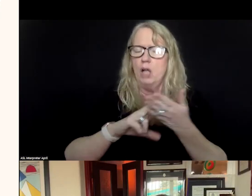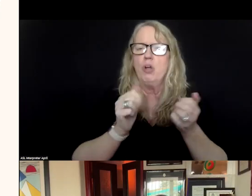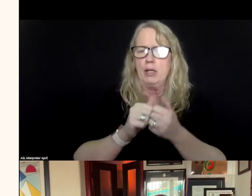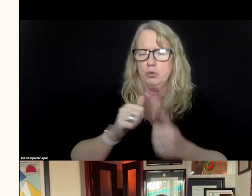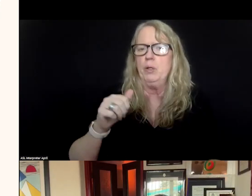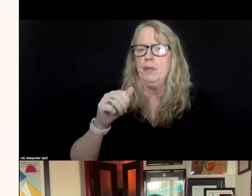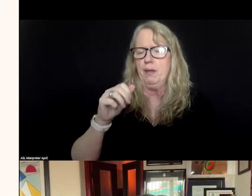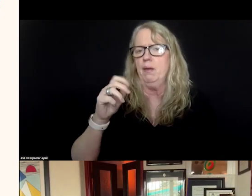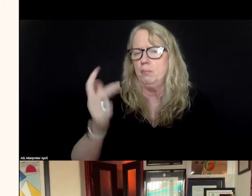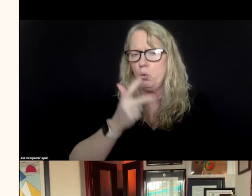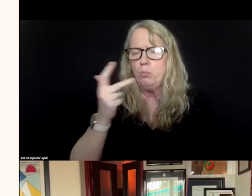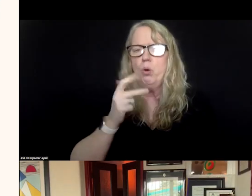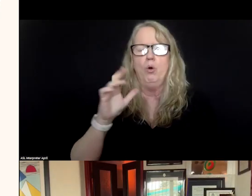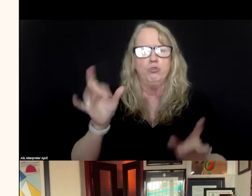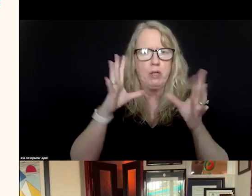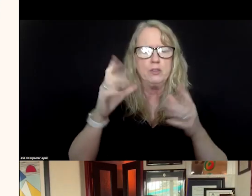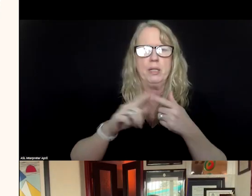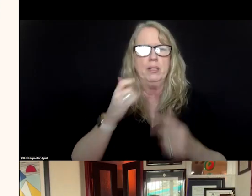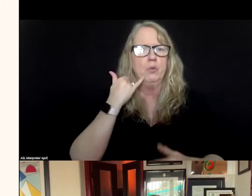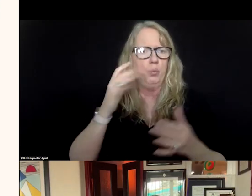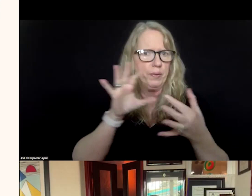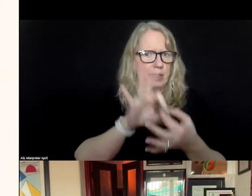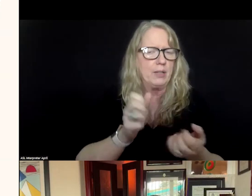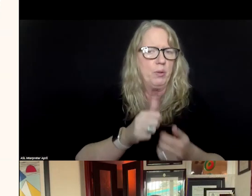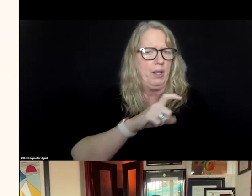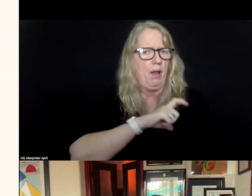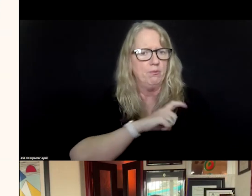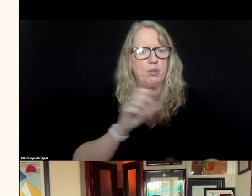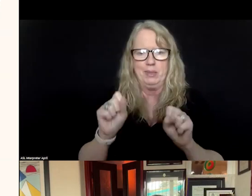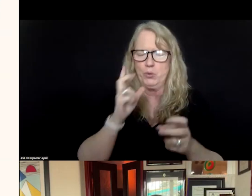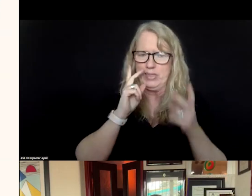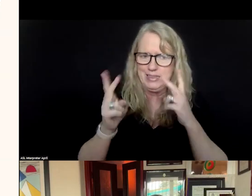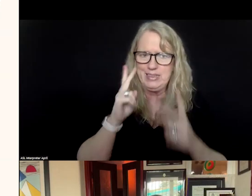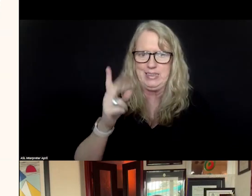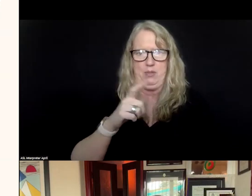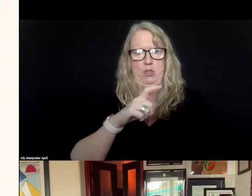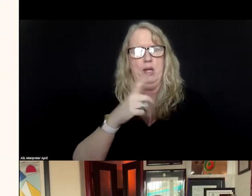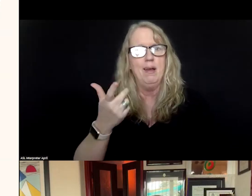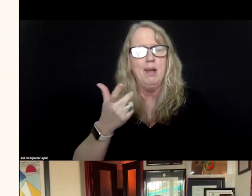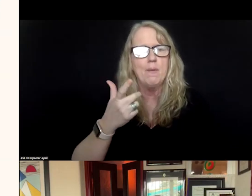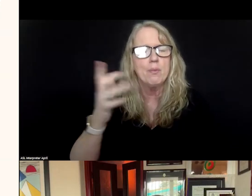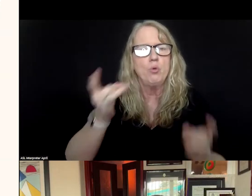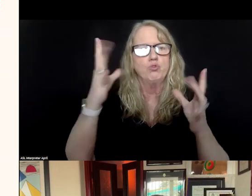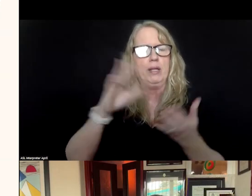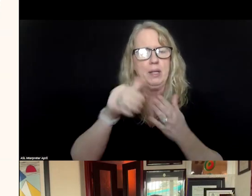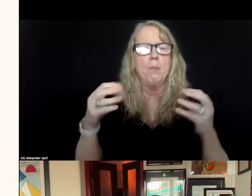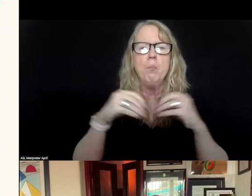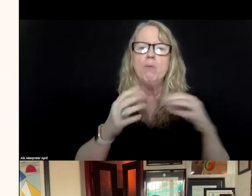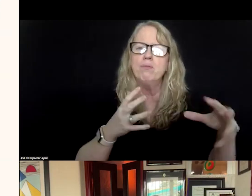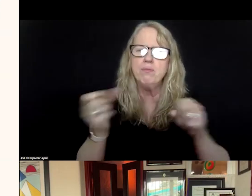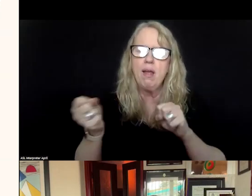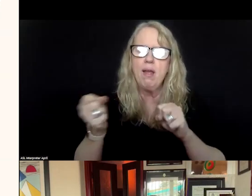incentivize them to respond to help law enforcement in the field. And then, as you'll see, the crisis centers are all set up to make it faster and